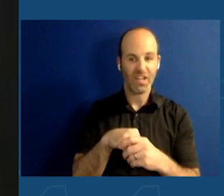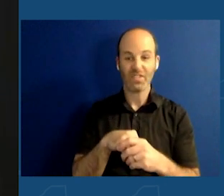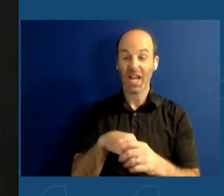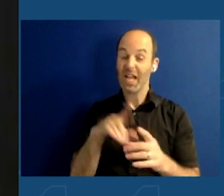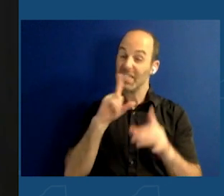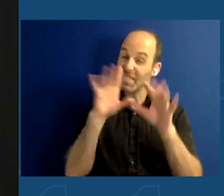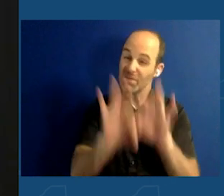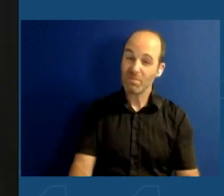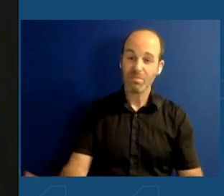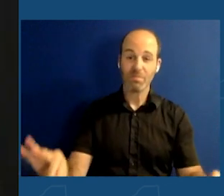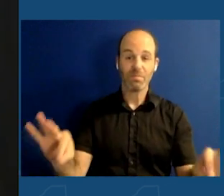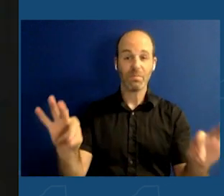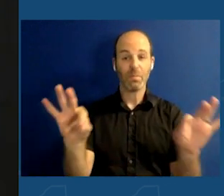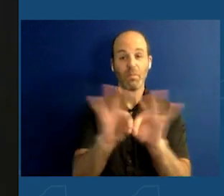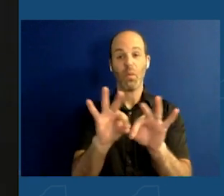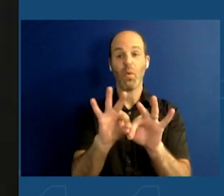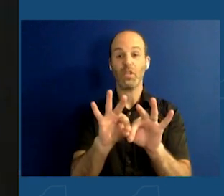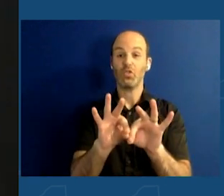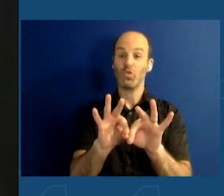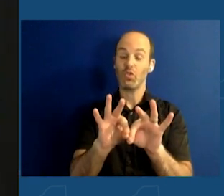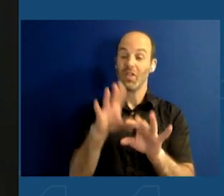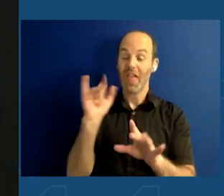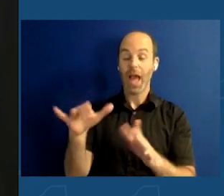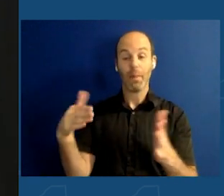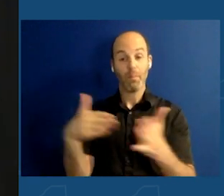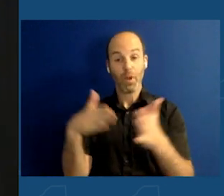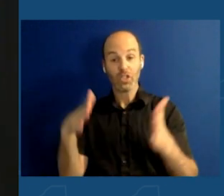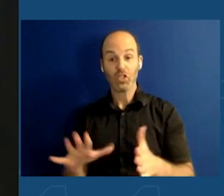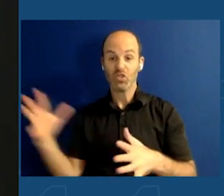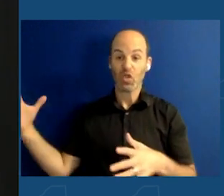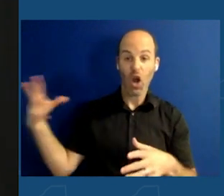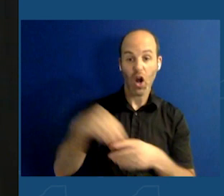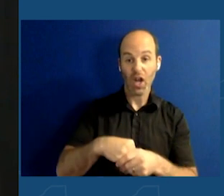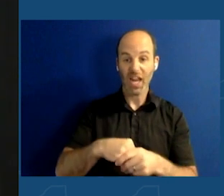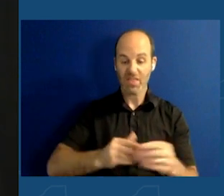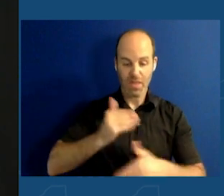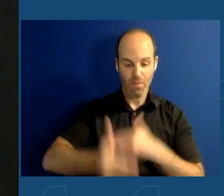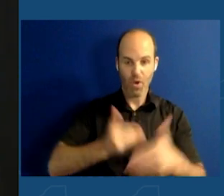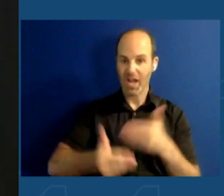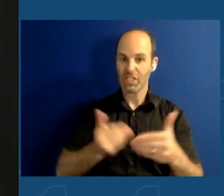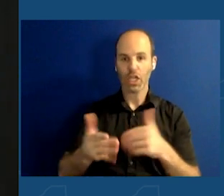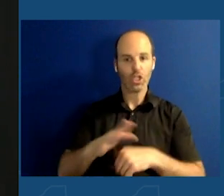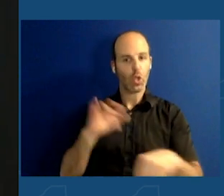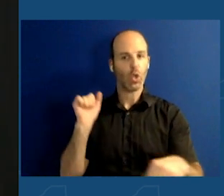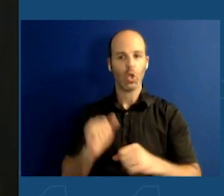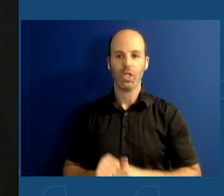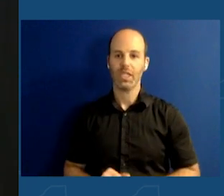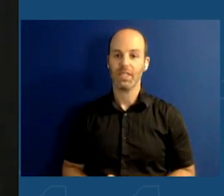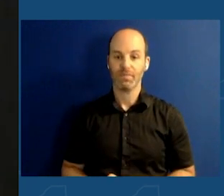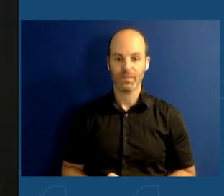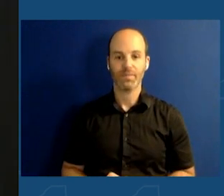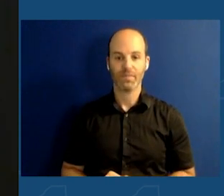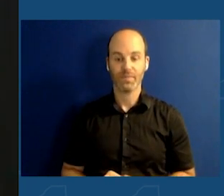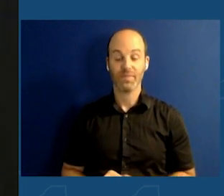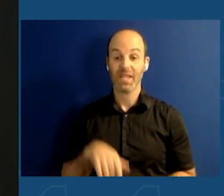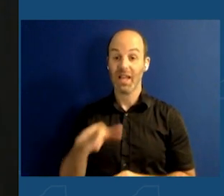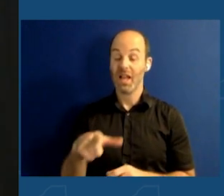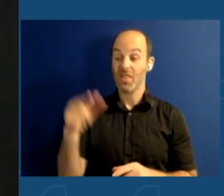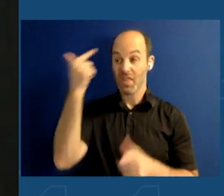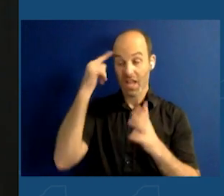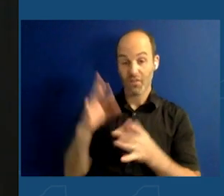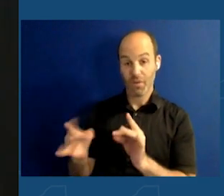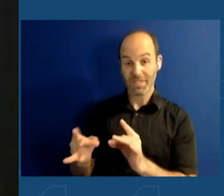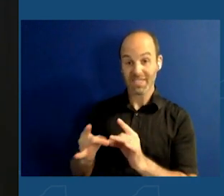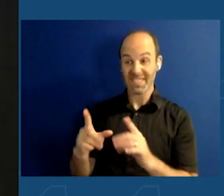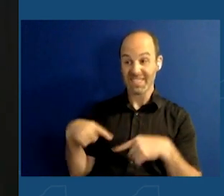is to bring prosecutors into the process as early as possible. As the governor told us, since this group convened,